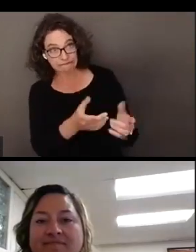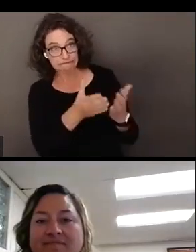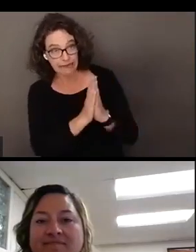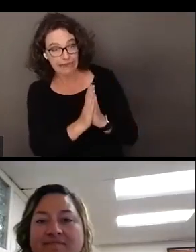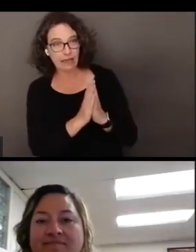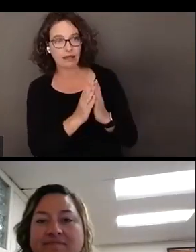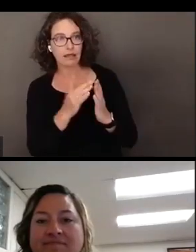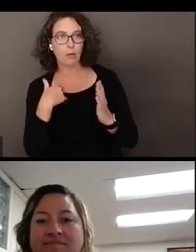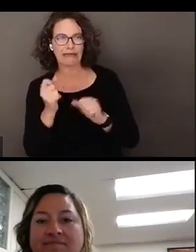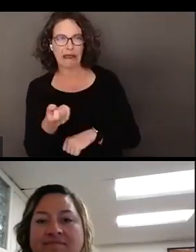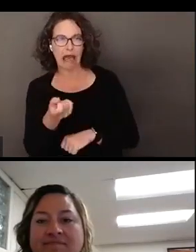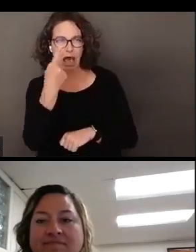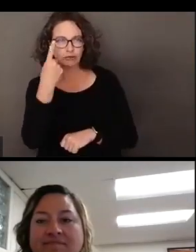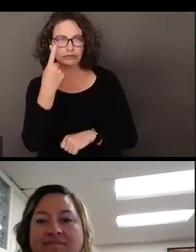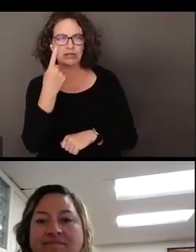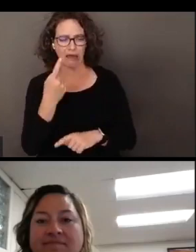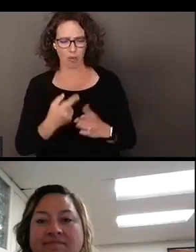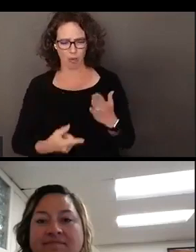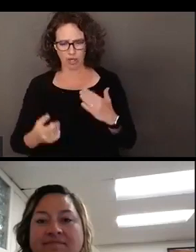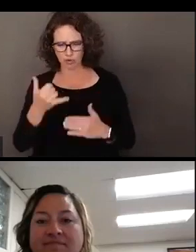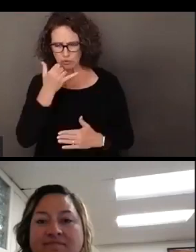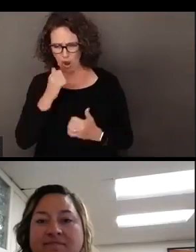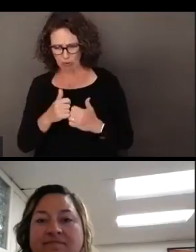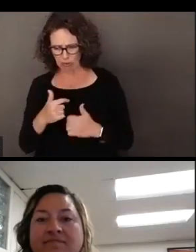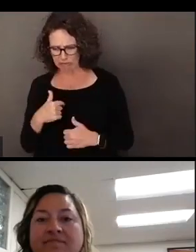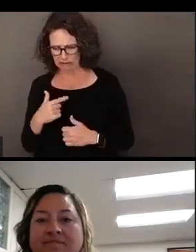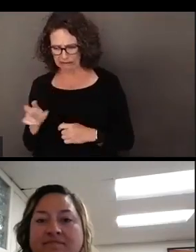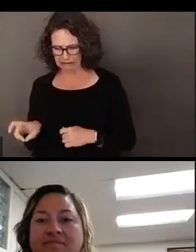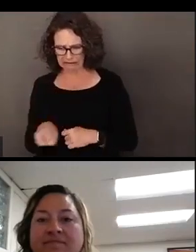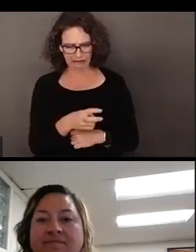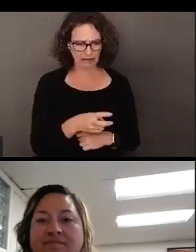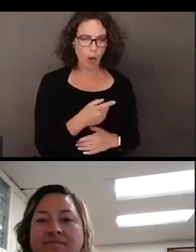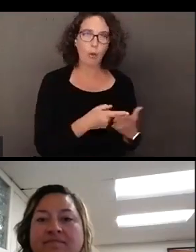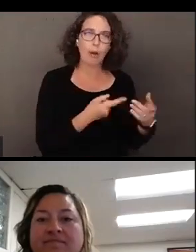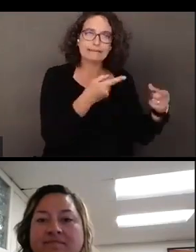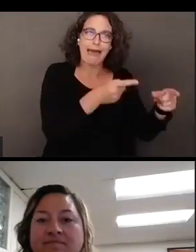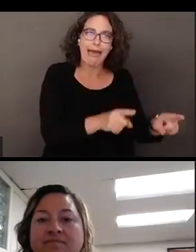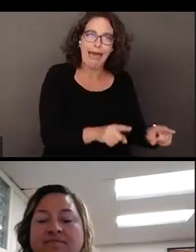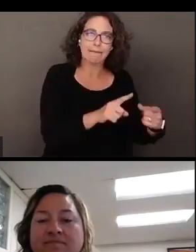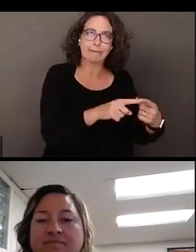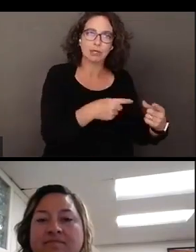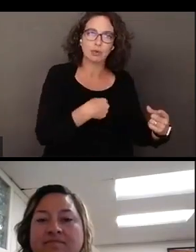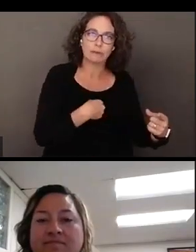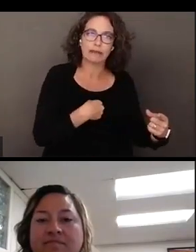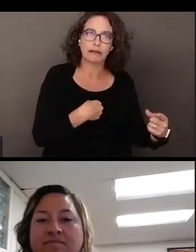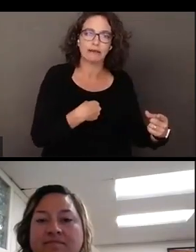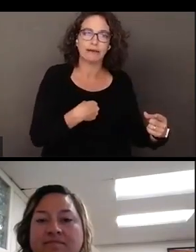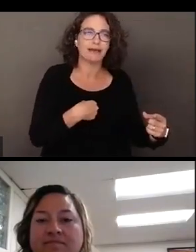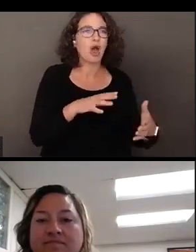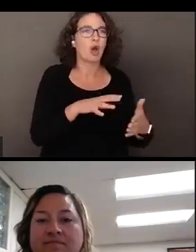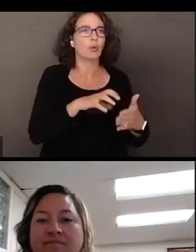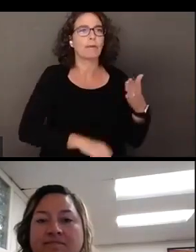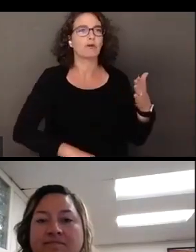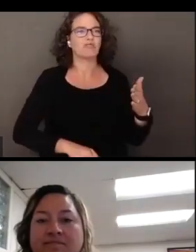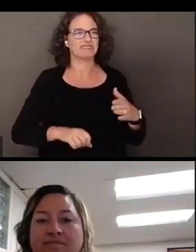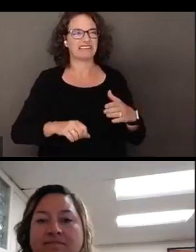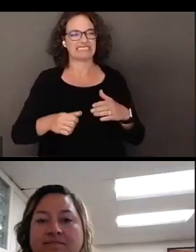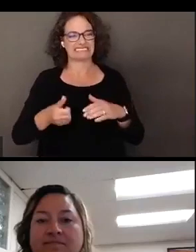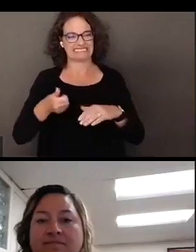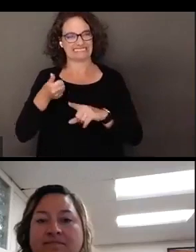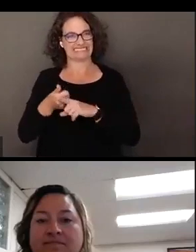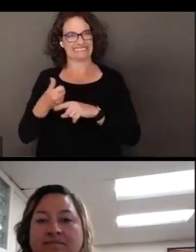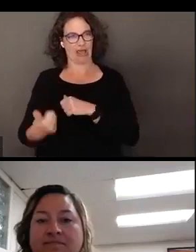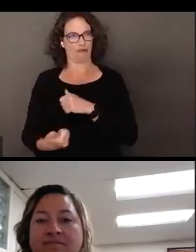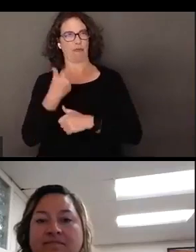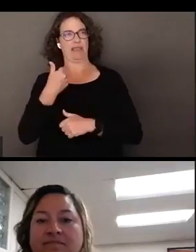and shift the question from what's wrong with me to what's happening to me, it removes a sense of self-blaming. It removes that sort of personal sense of